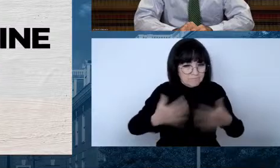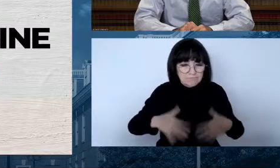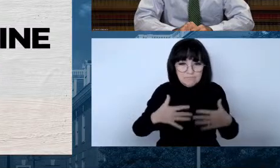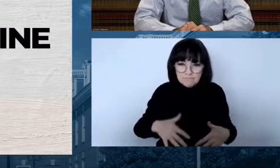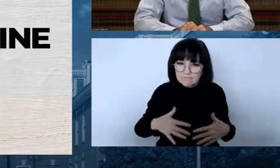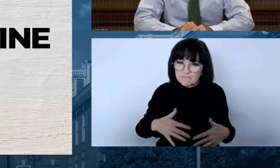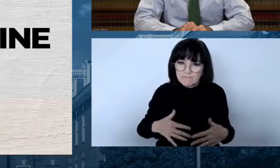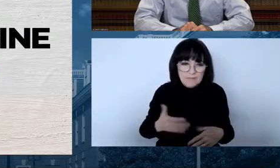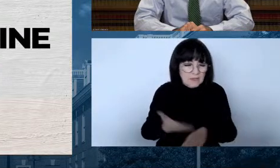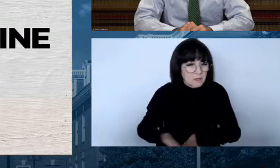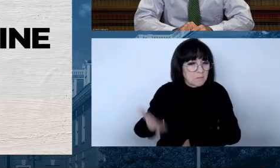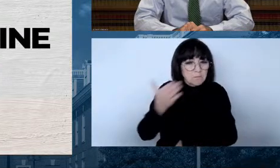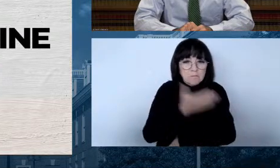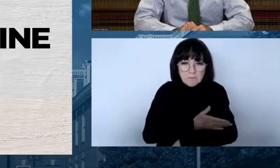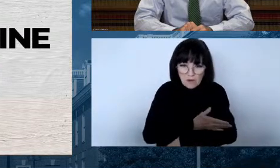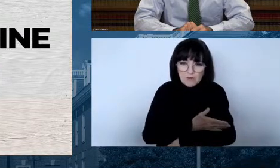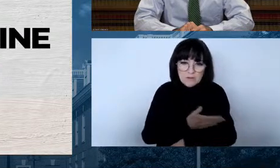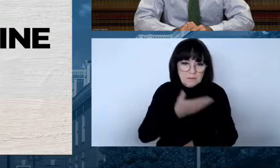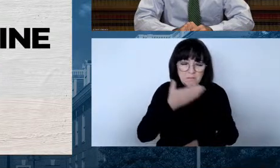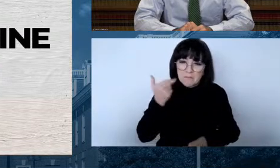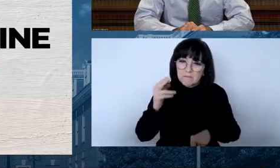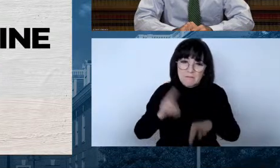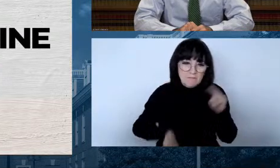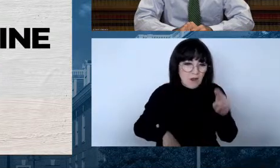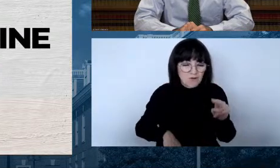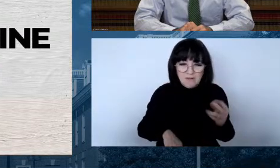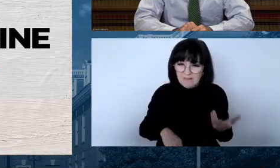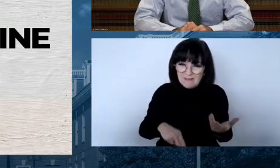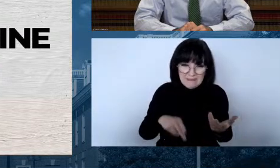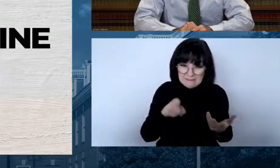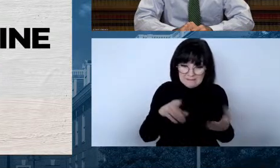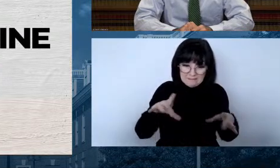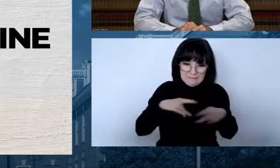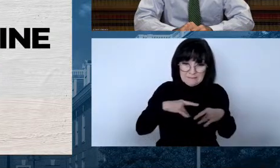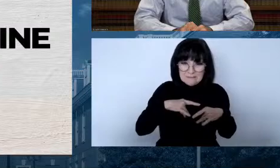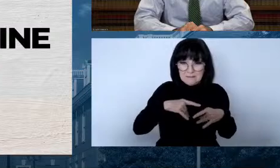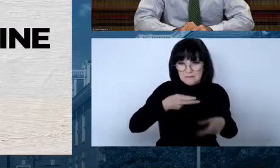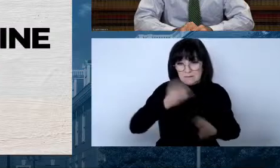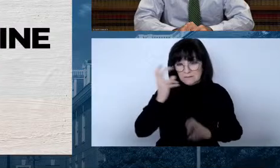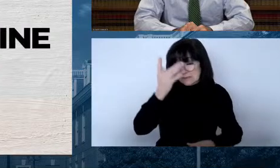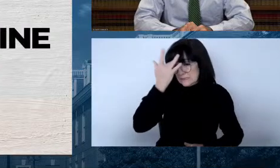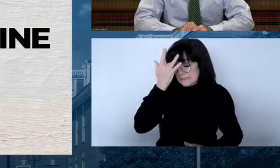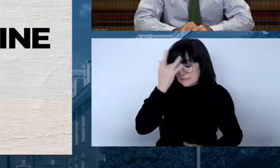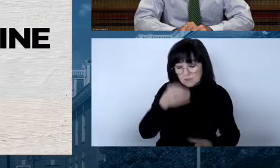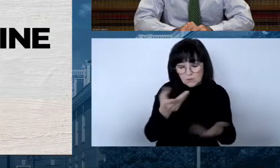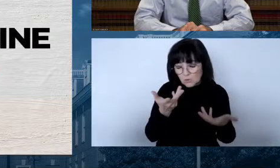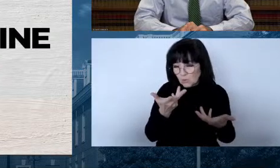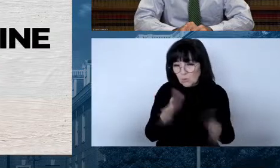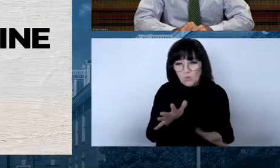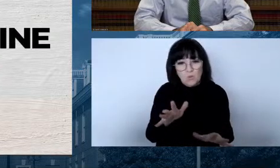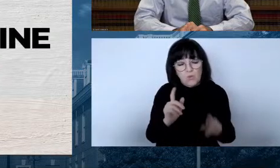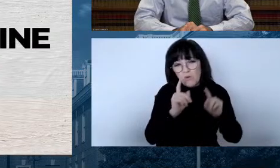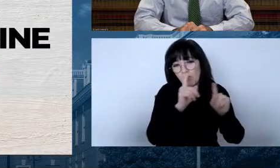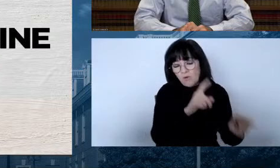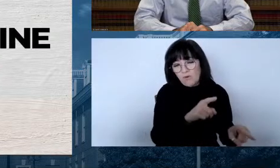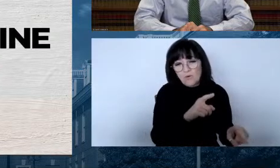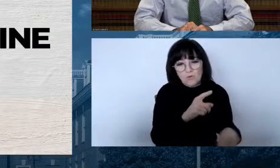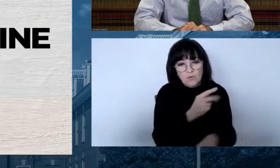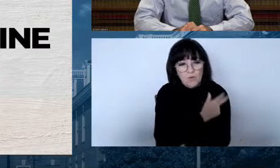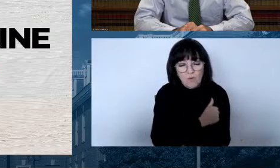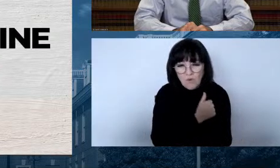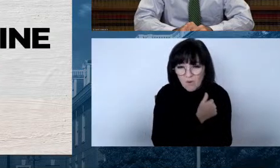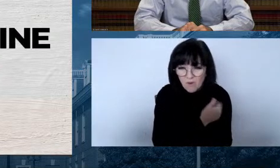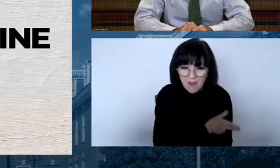much better than getting that virus, and you certainly don't want to end up in the hospital. And